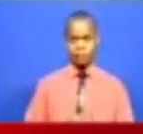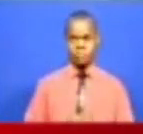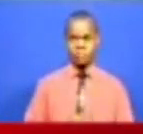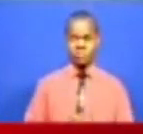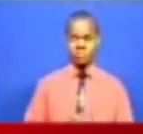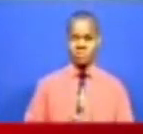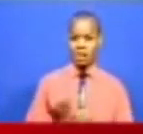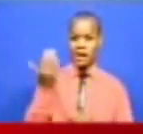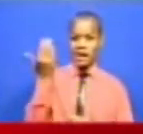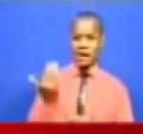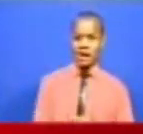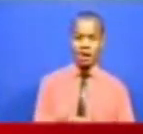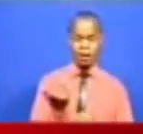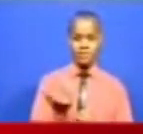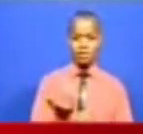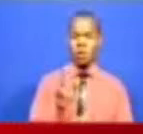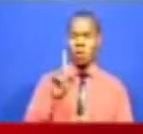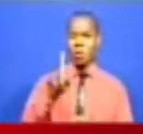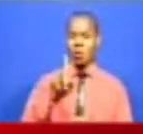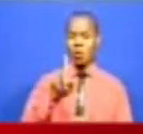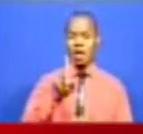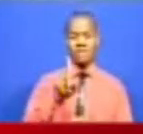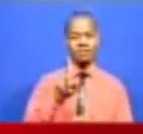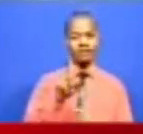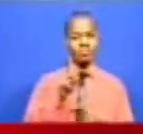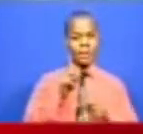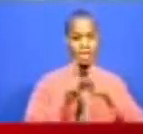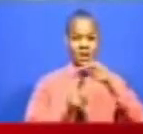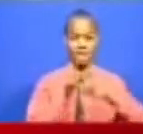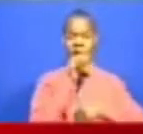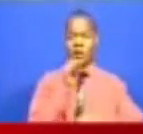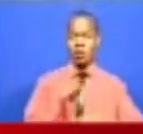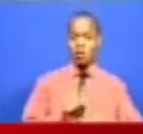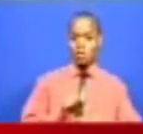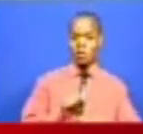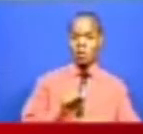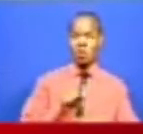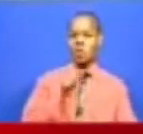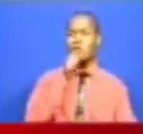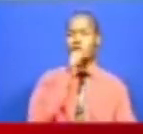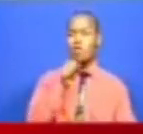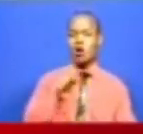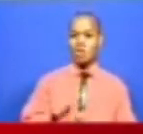youngest is a one-year-old child, the oldest is 75.